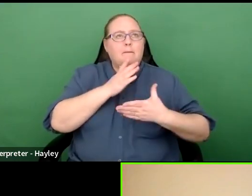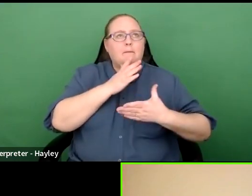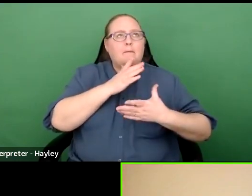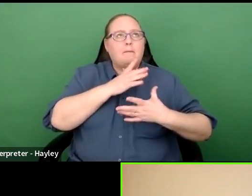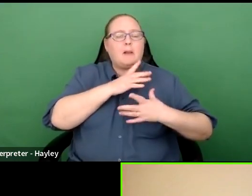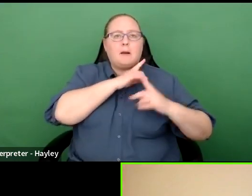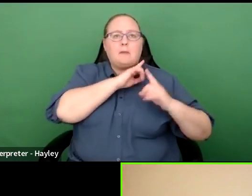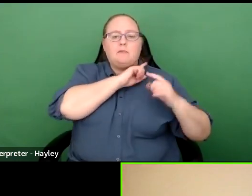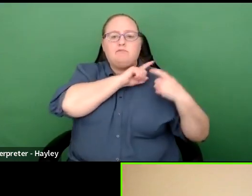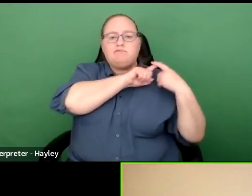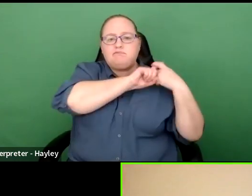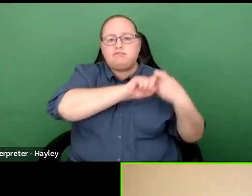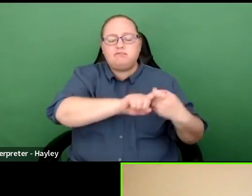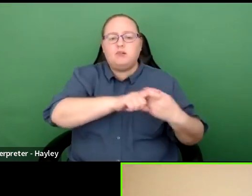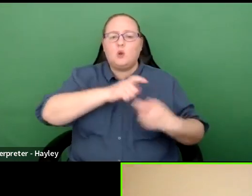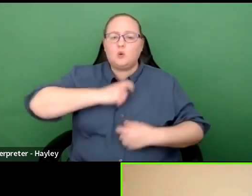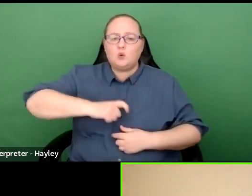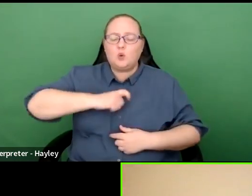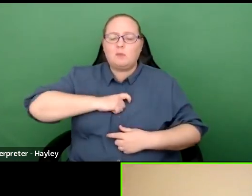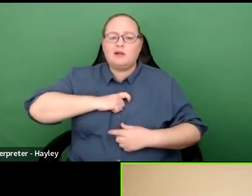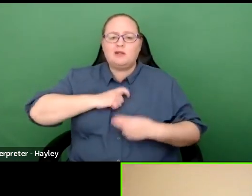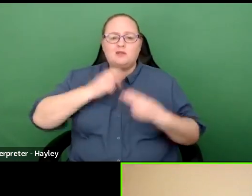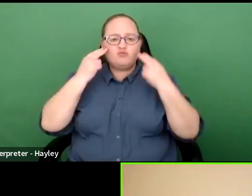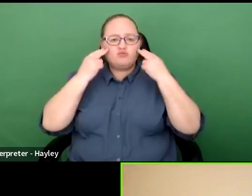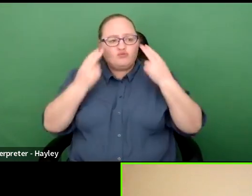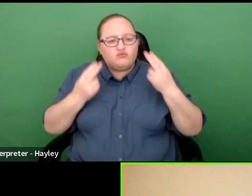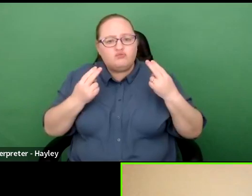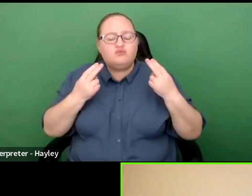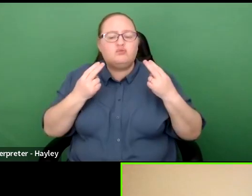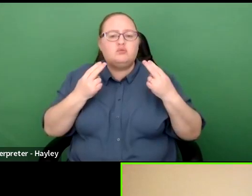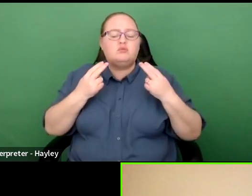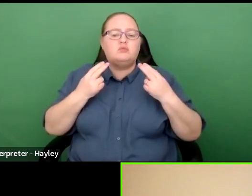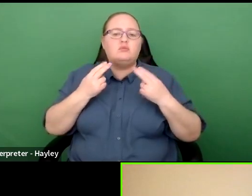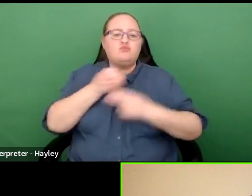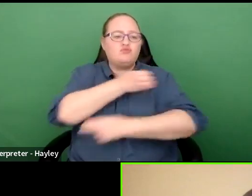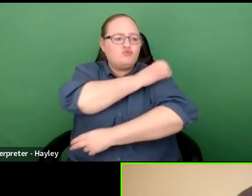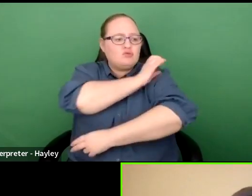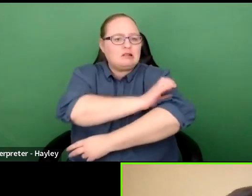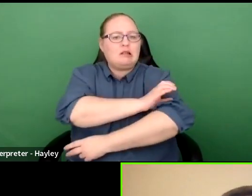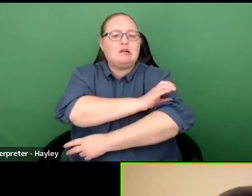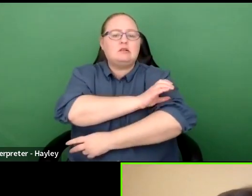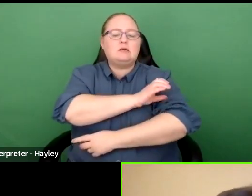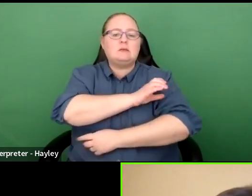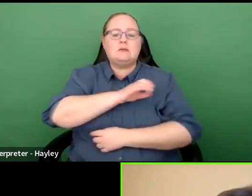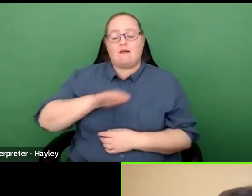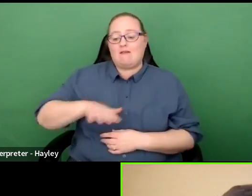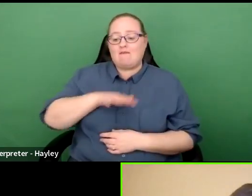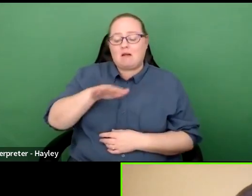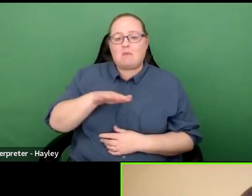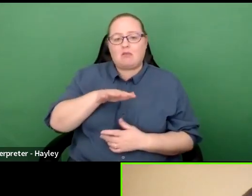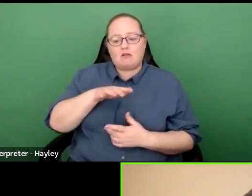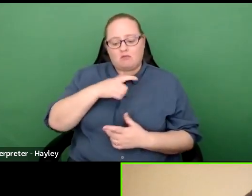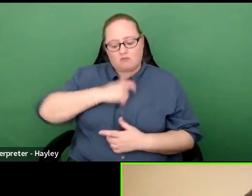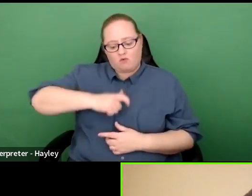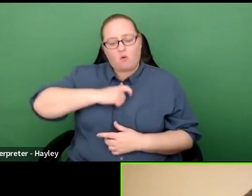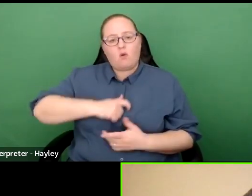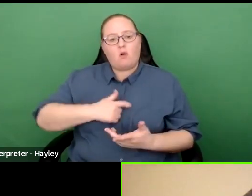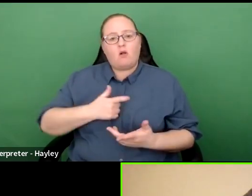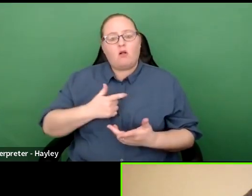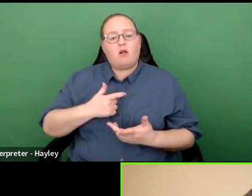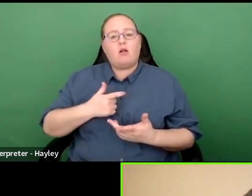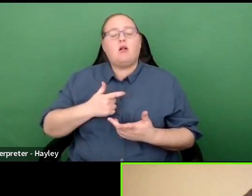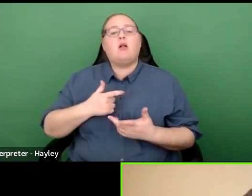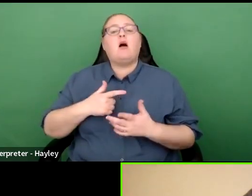resilience. It's about the role of families in what can be scientifically put reproduction